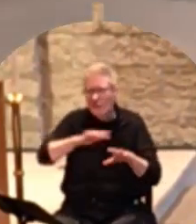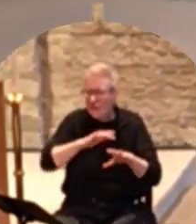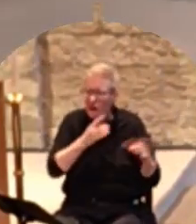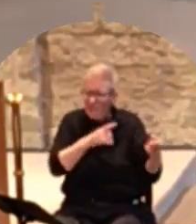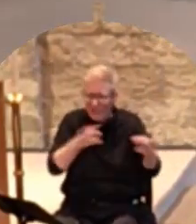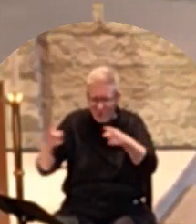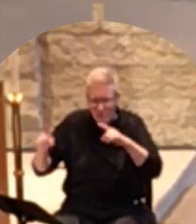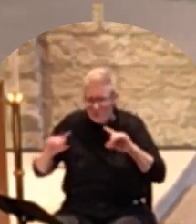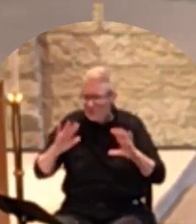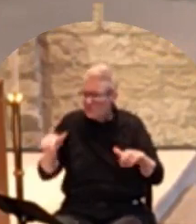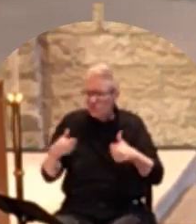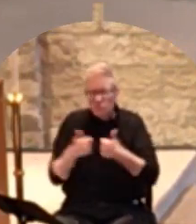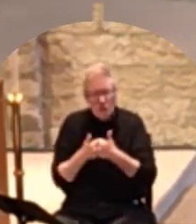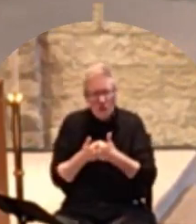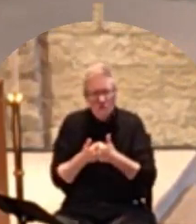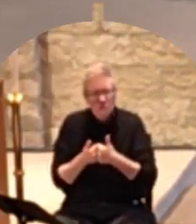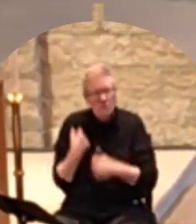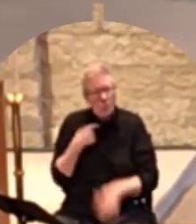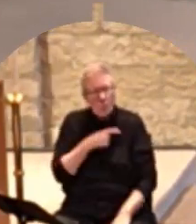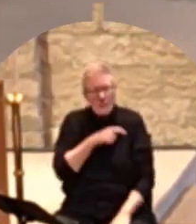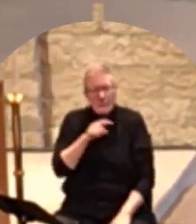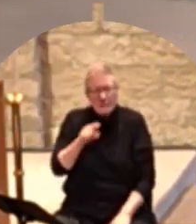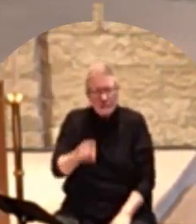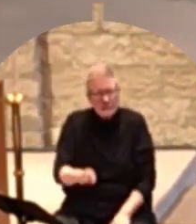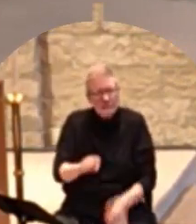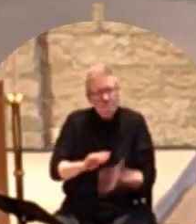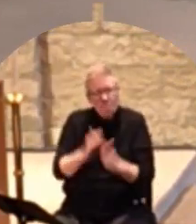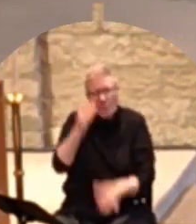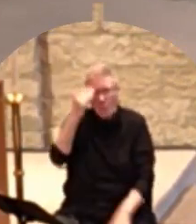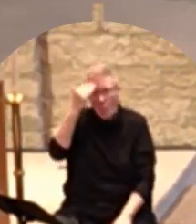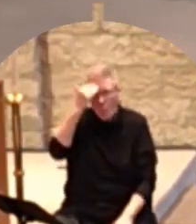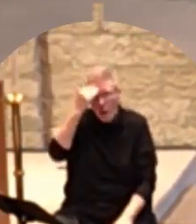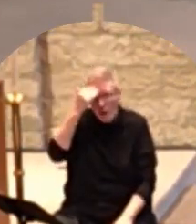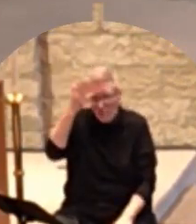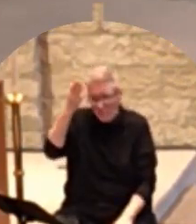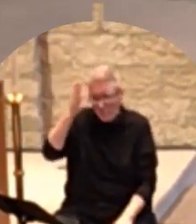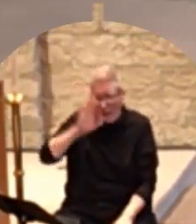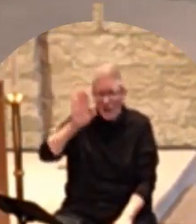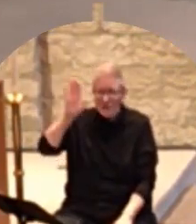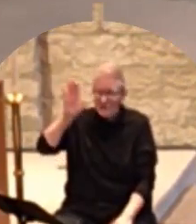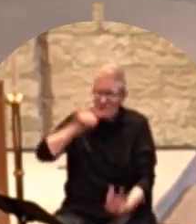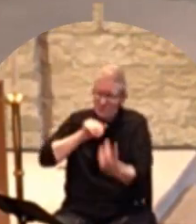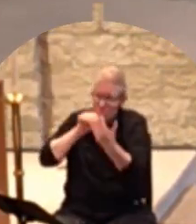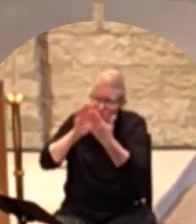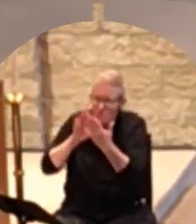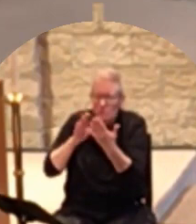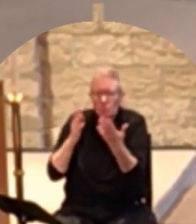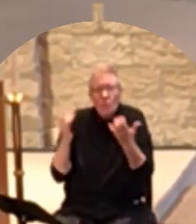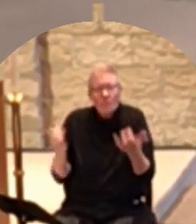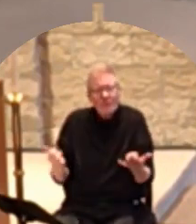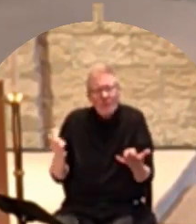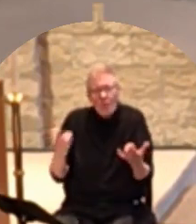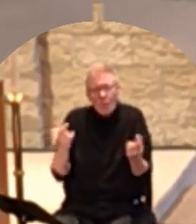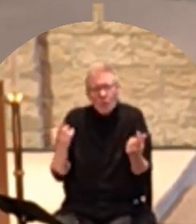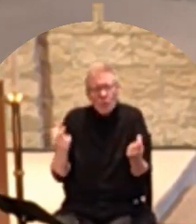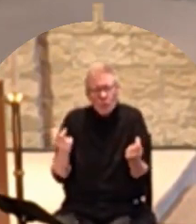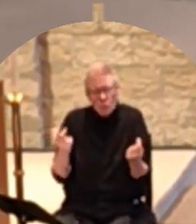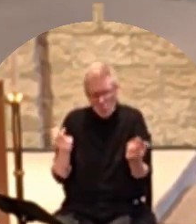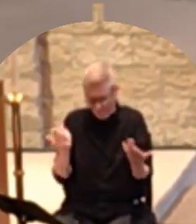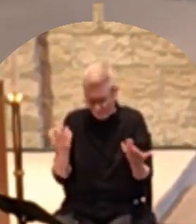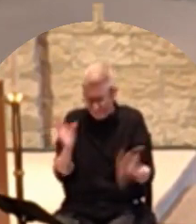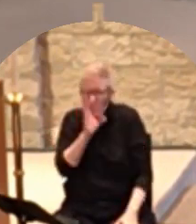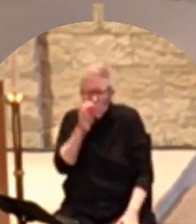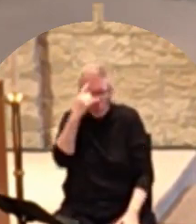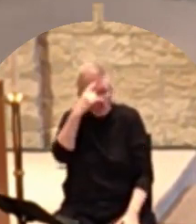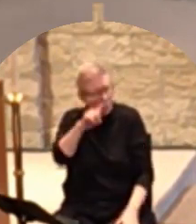God. Then let's look for ways to express this love that is within us, to express it and know that